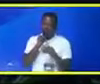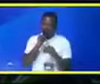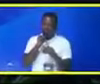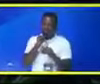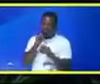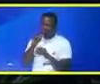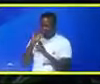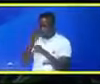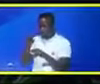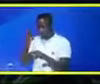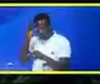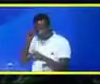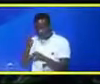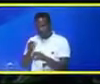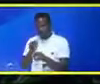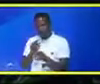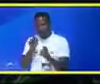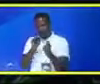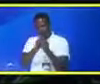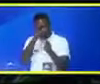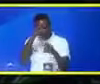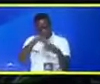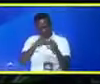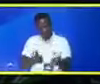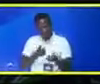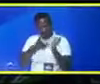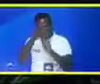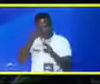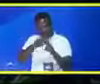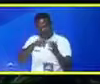men. May you never meet such a man in your life. Say amen.